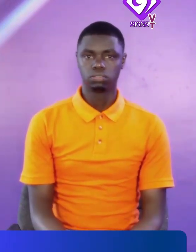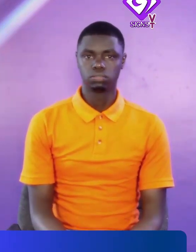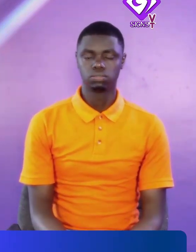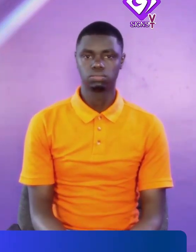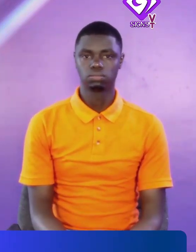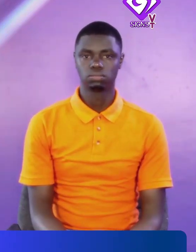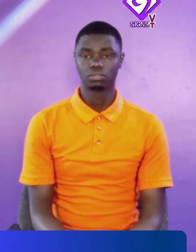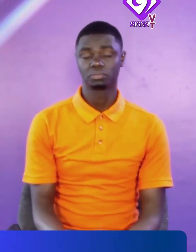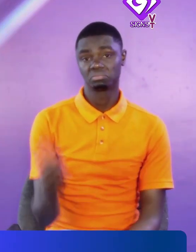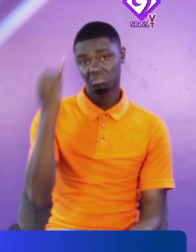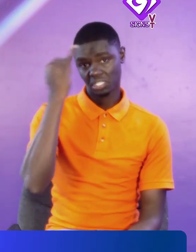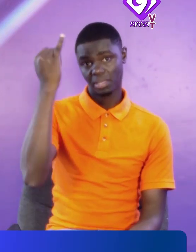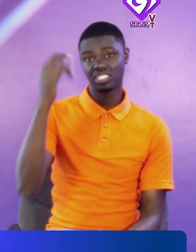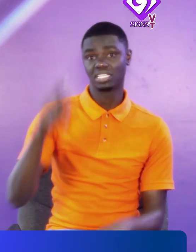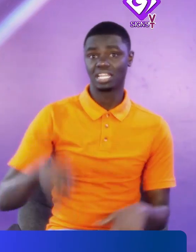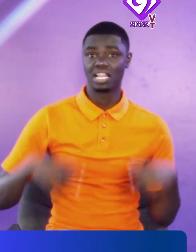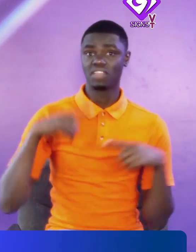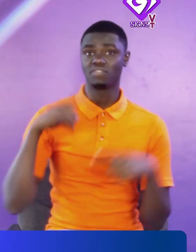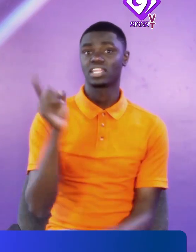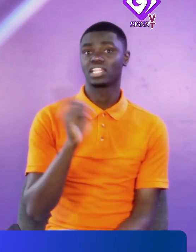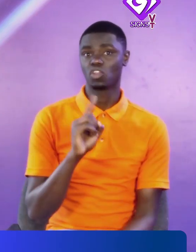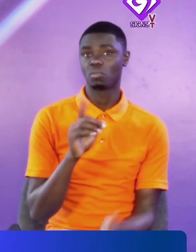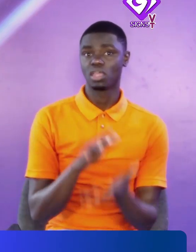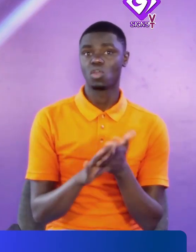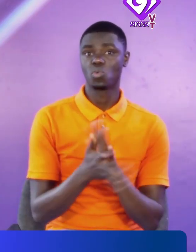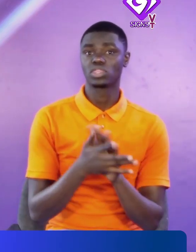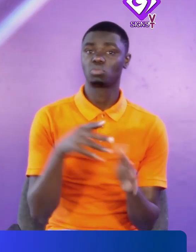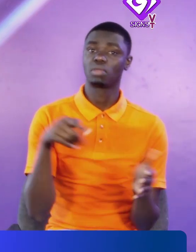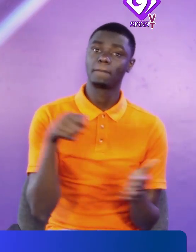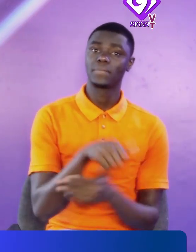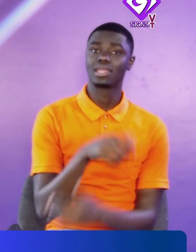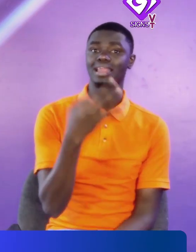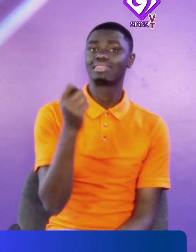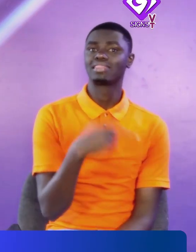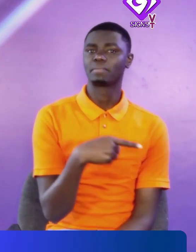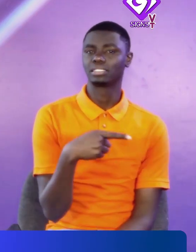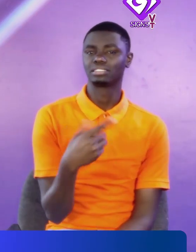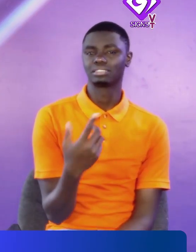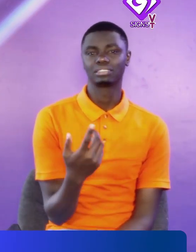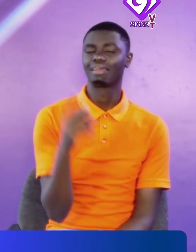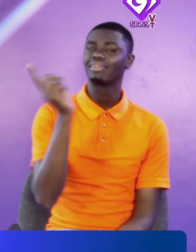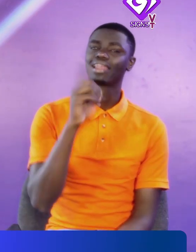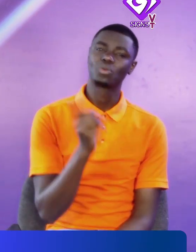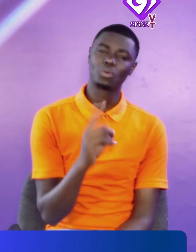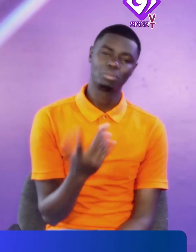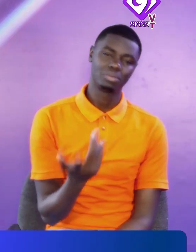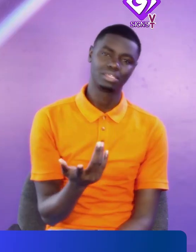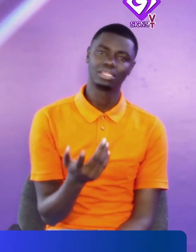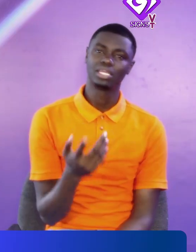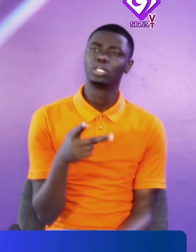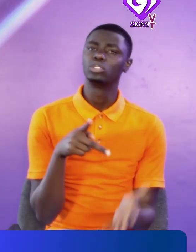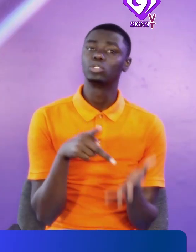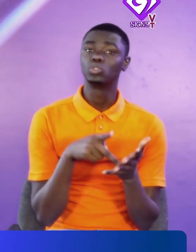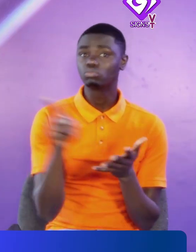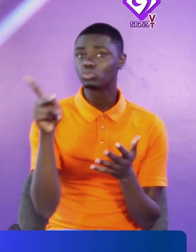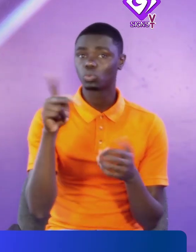Imagine living in Nairobi with 3 months, without being paid 3 months' salary. In Nairobi, you have rent to pay, you have school fees to